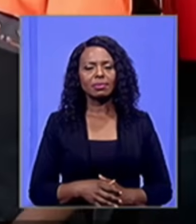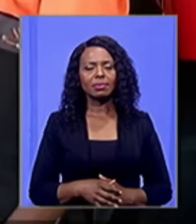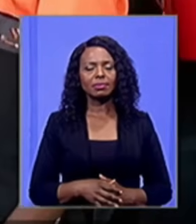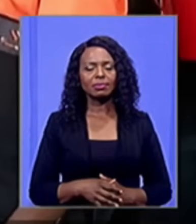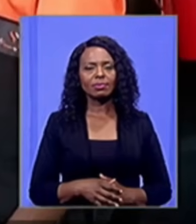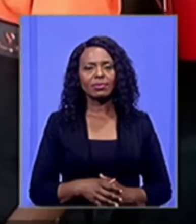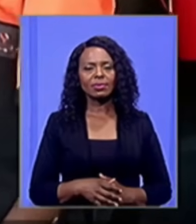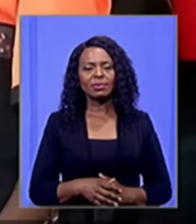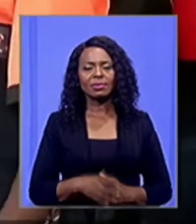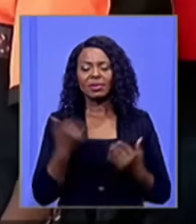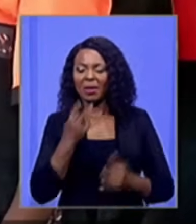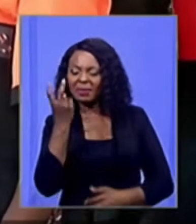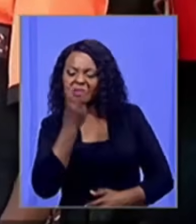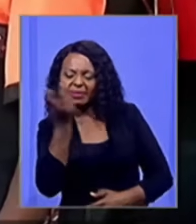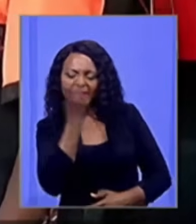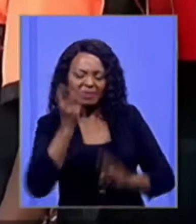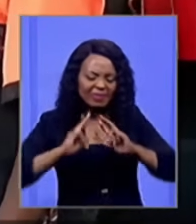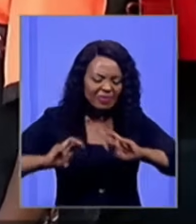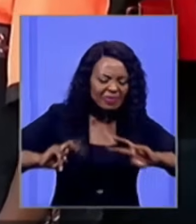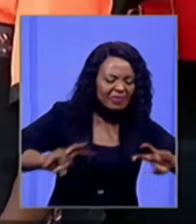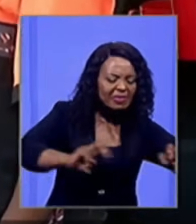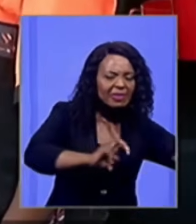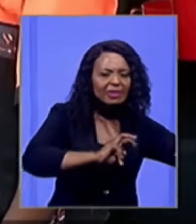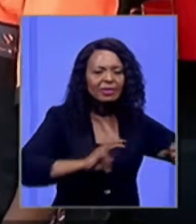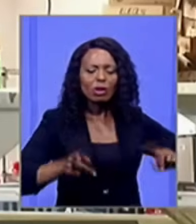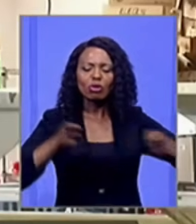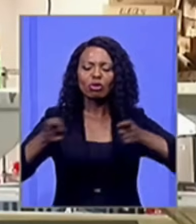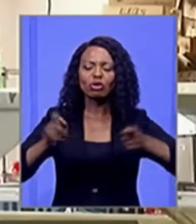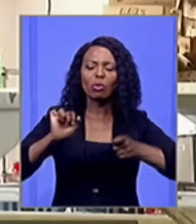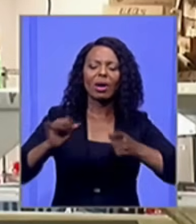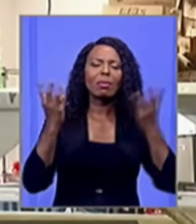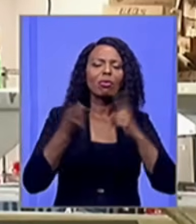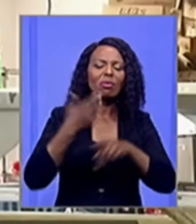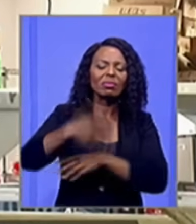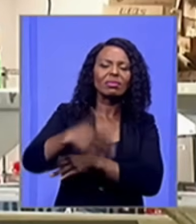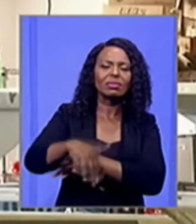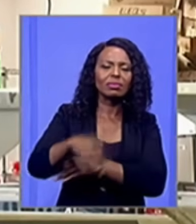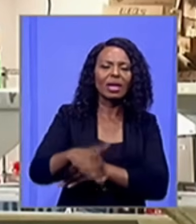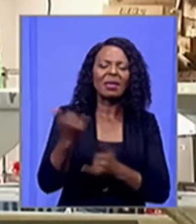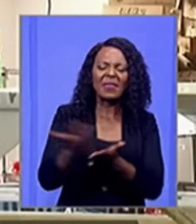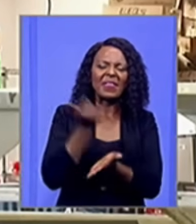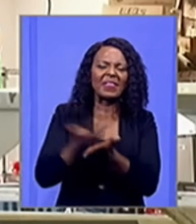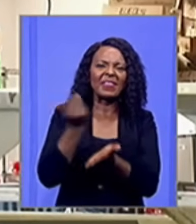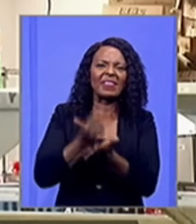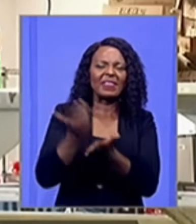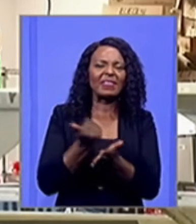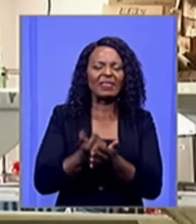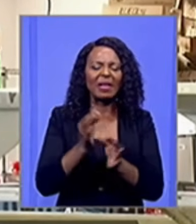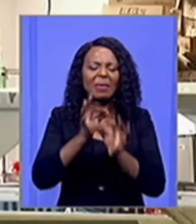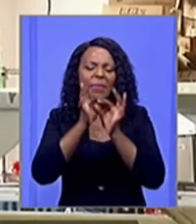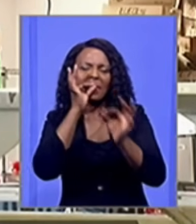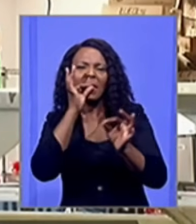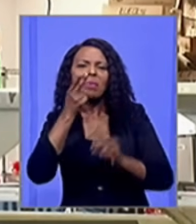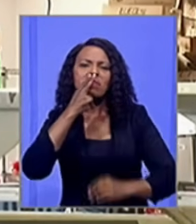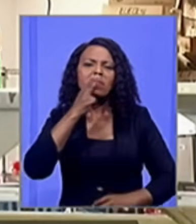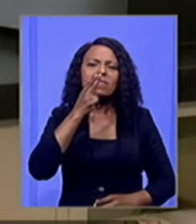Nakong ya letsholo la lekala la tshireletso ya bareki la ho phenyekolla mabenkele le hapile thepa e akgang ka hare, disakarete tse seng